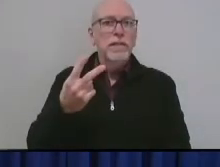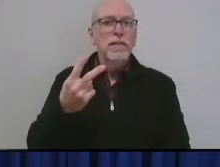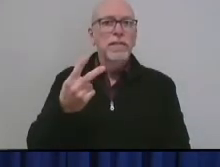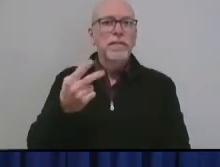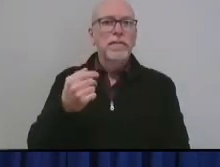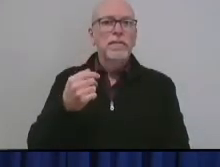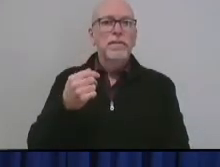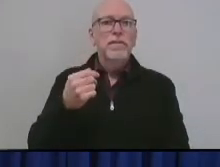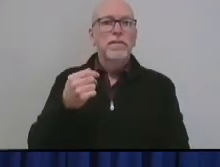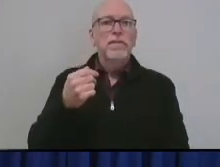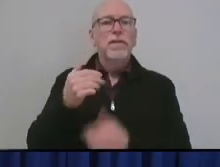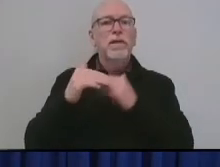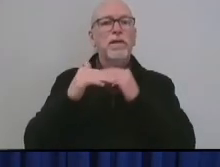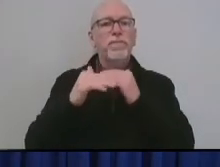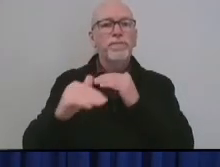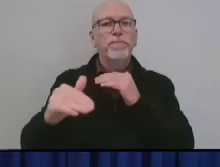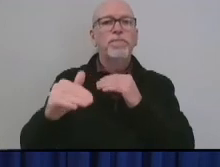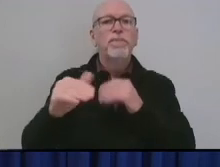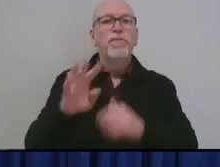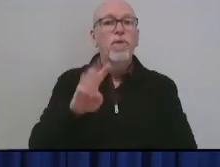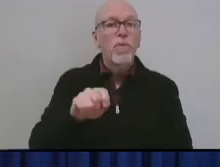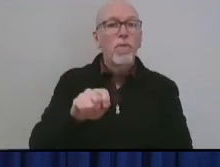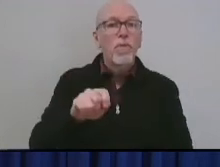Leveling off at 4.1, 4.1,